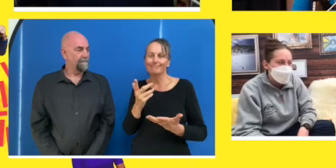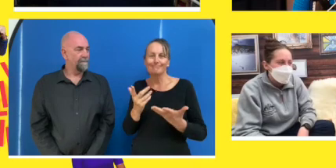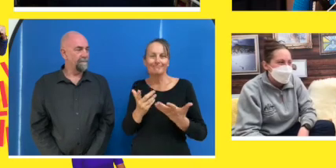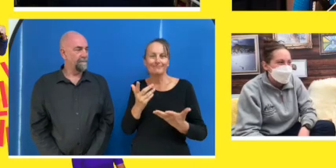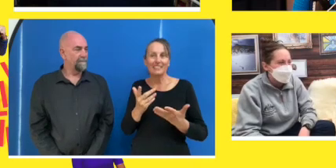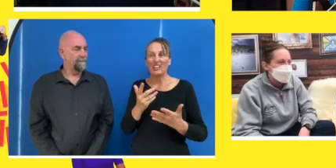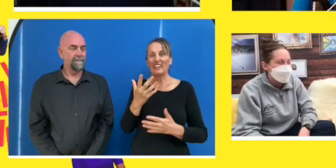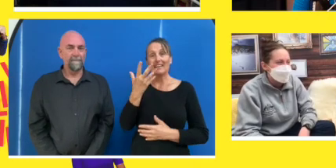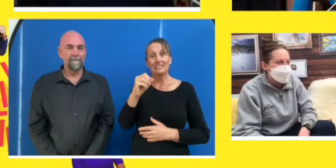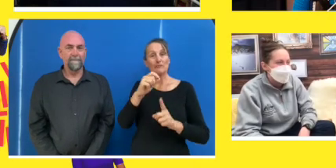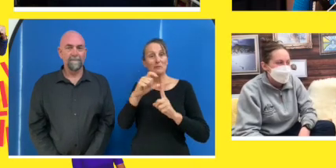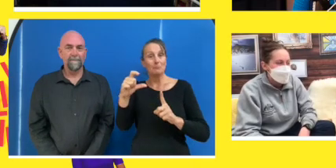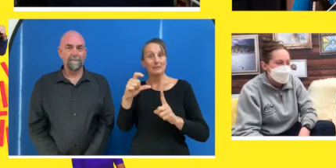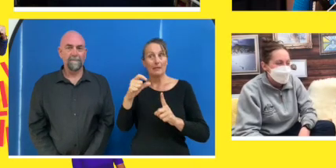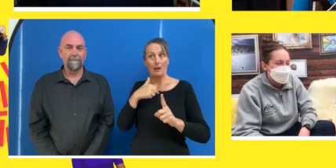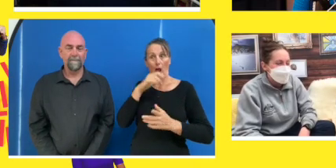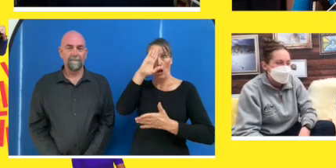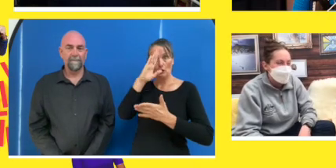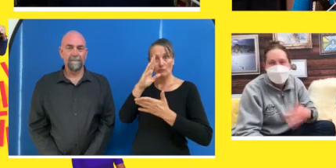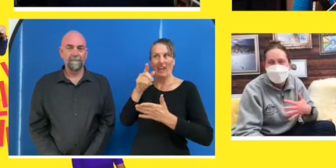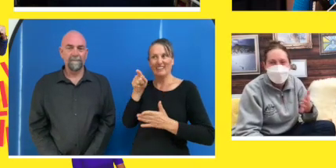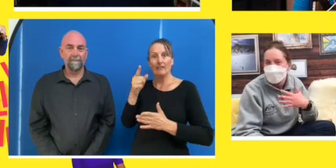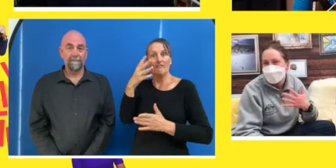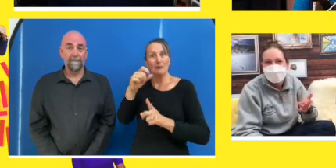it's difficult, but I think it